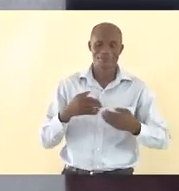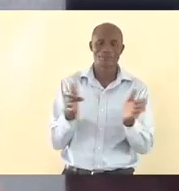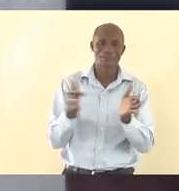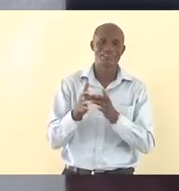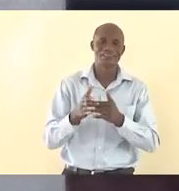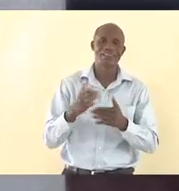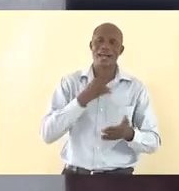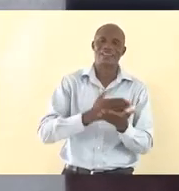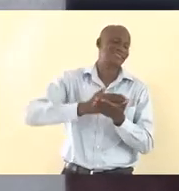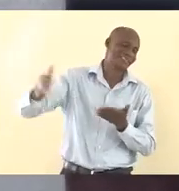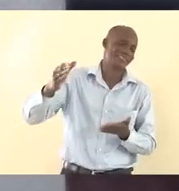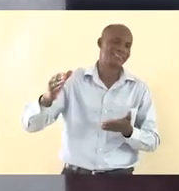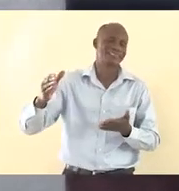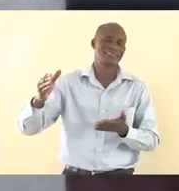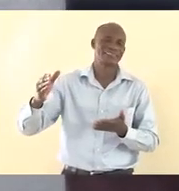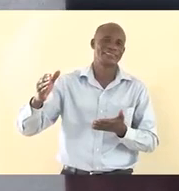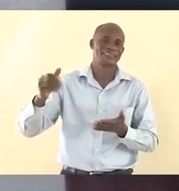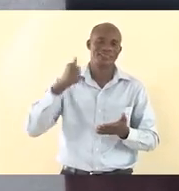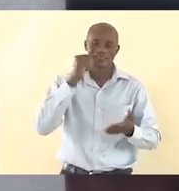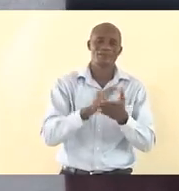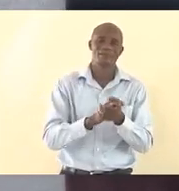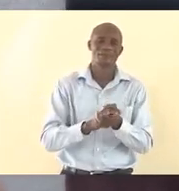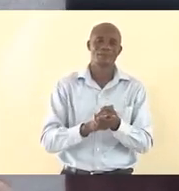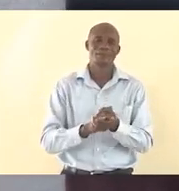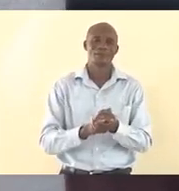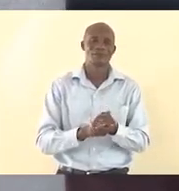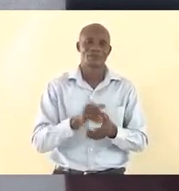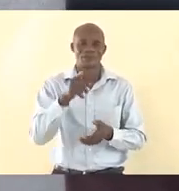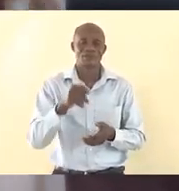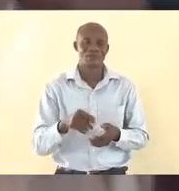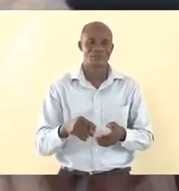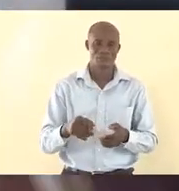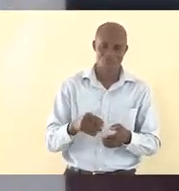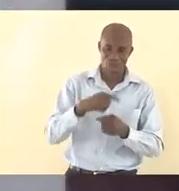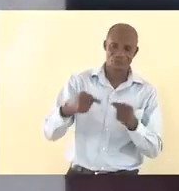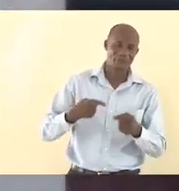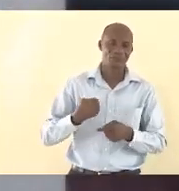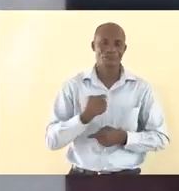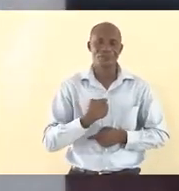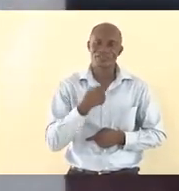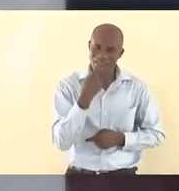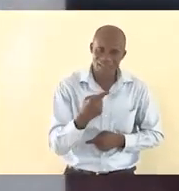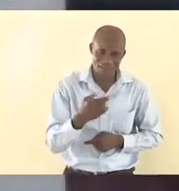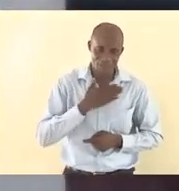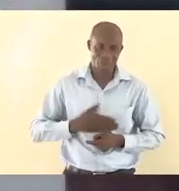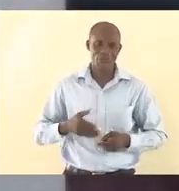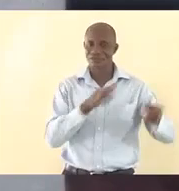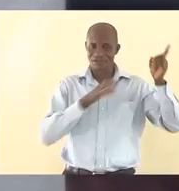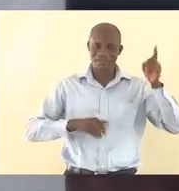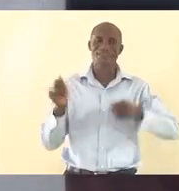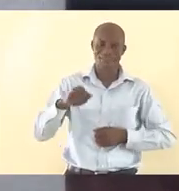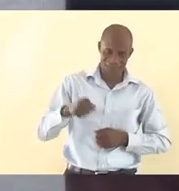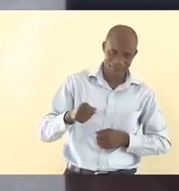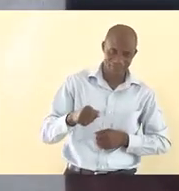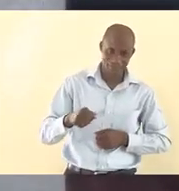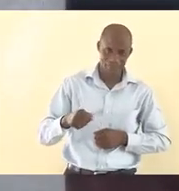Christ, yes, it's the body of Jesus we believe, but it also has implications for the body of people sitting down.